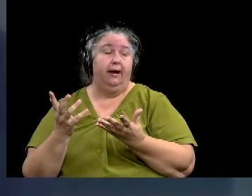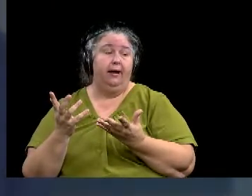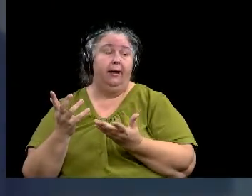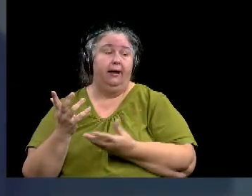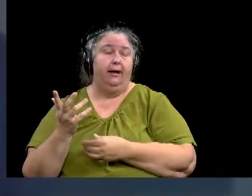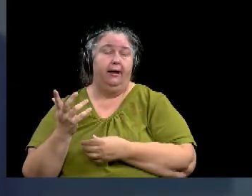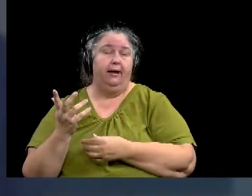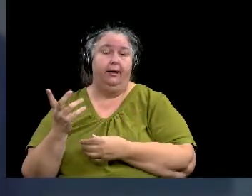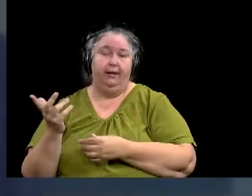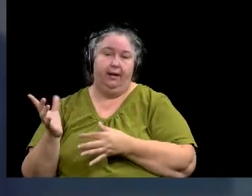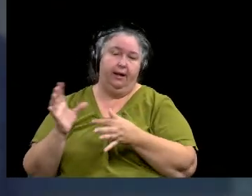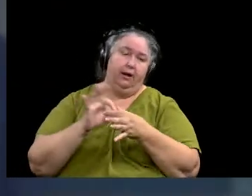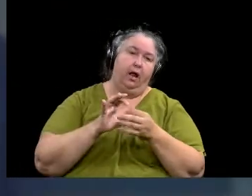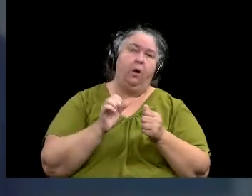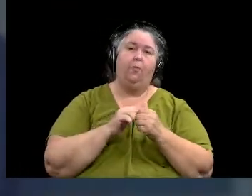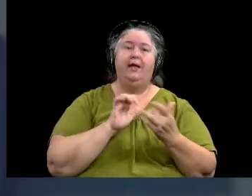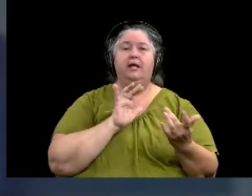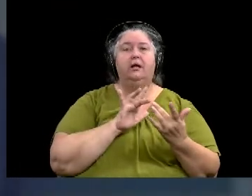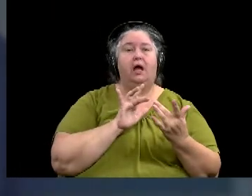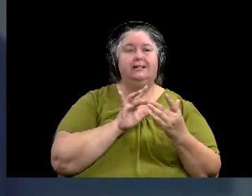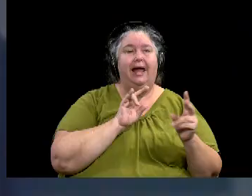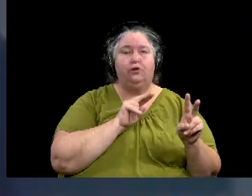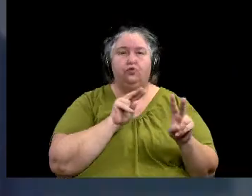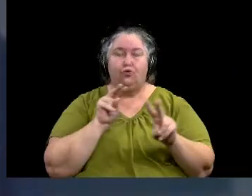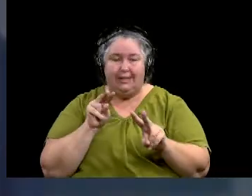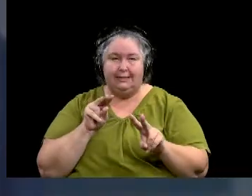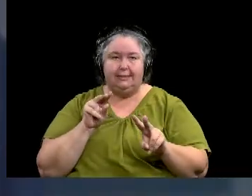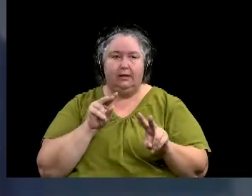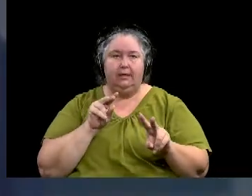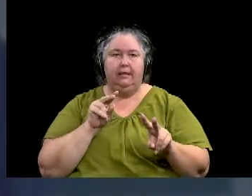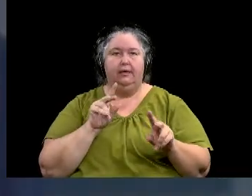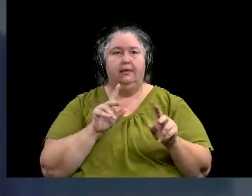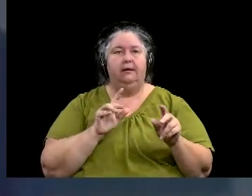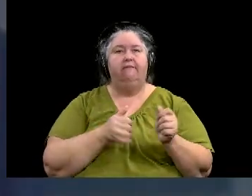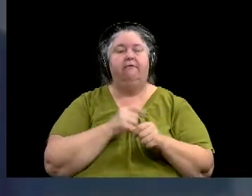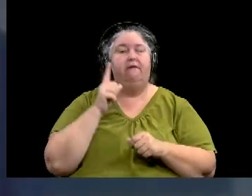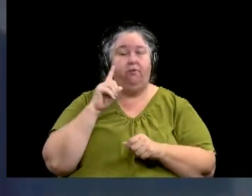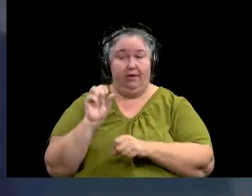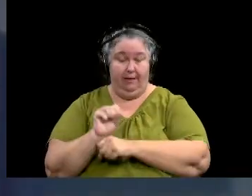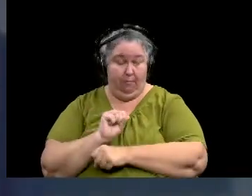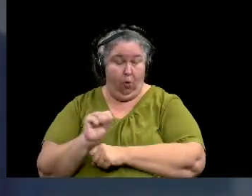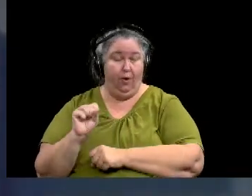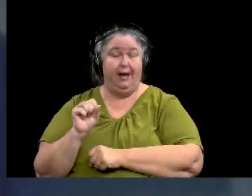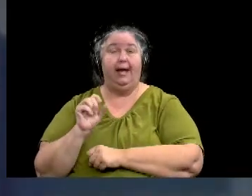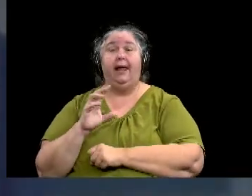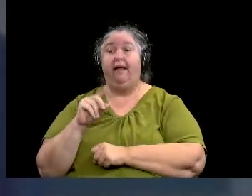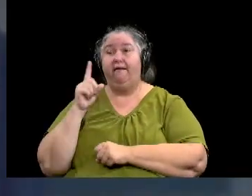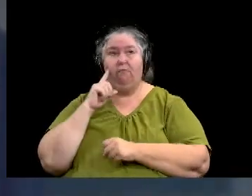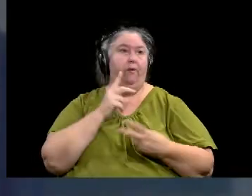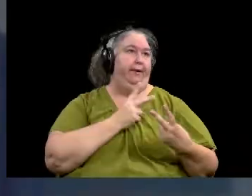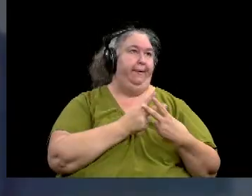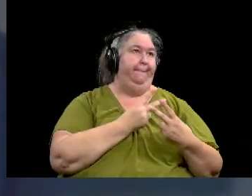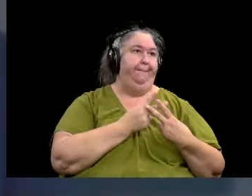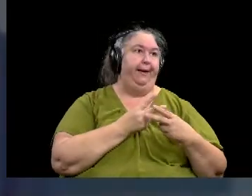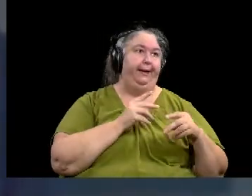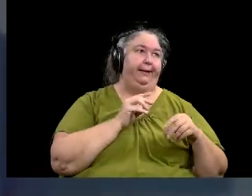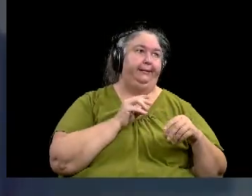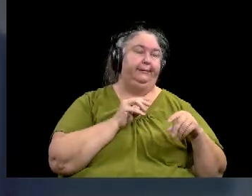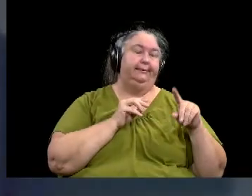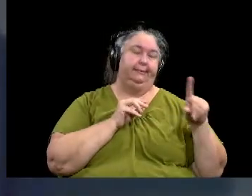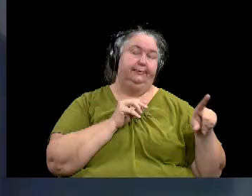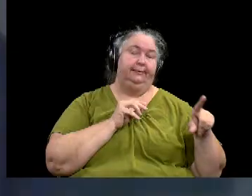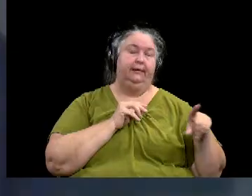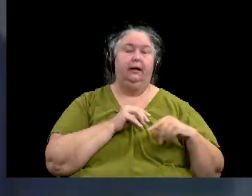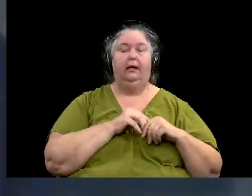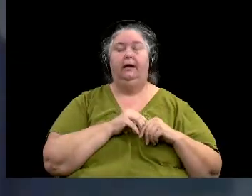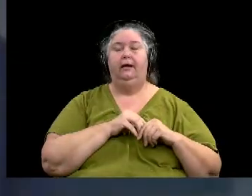county for our employees as well as the inmates at the jail. We encourage our employees